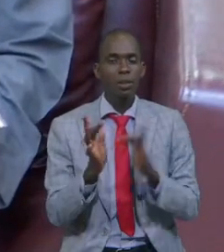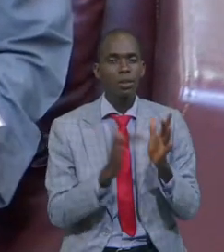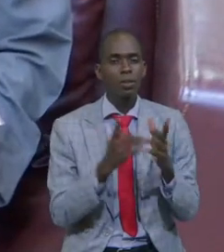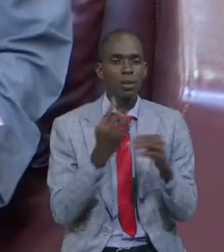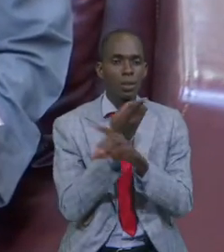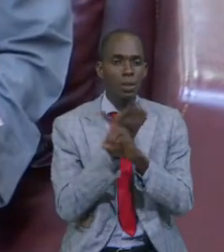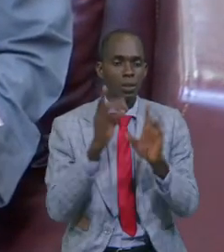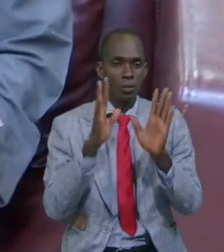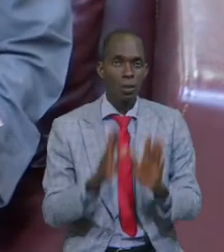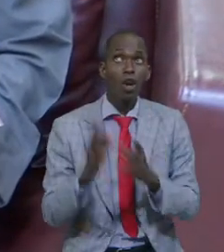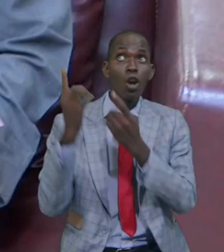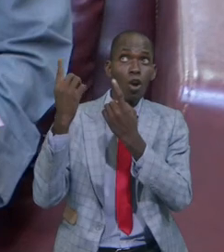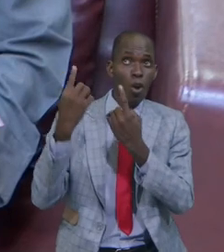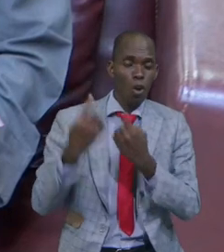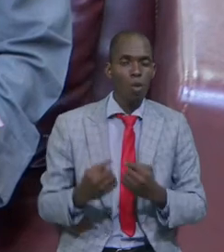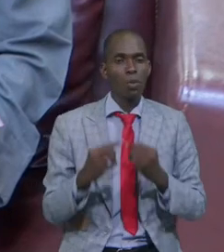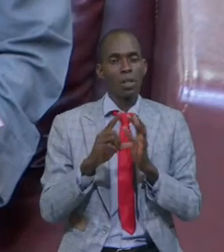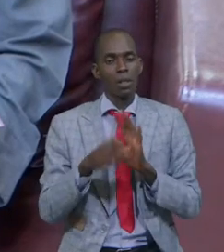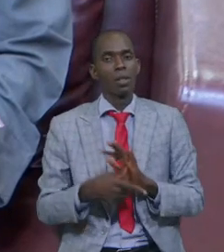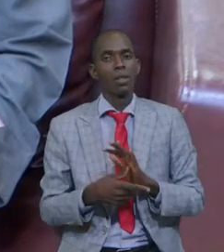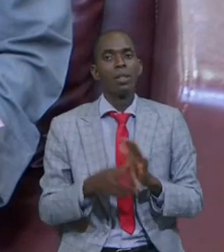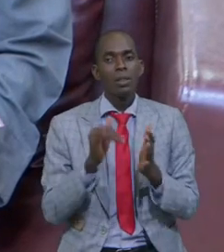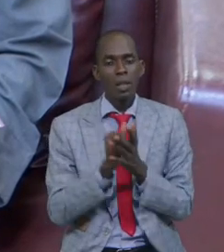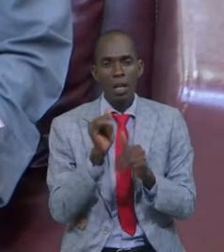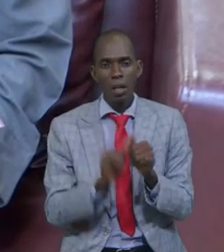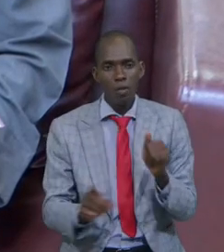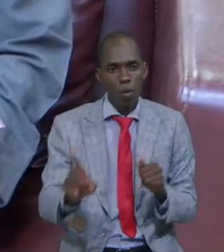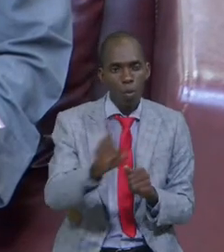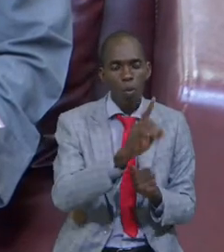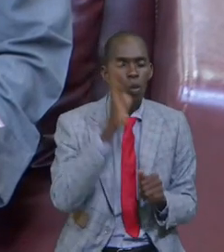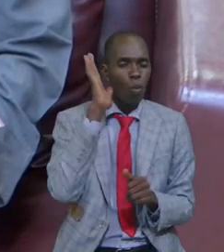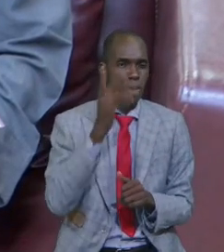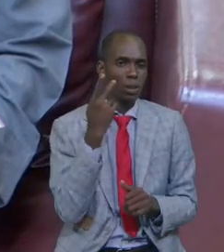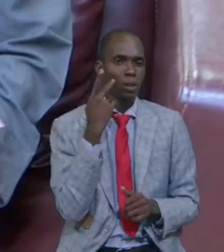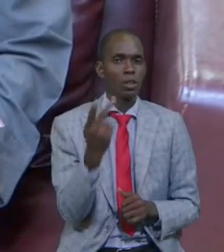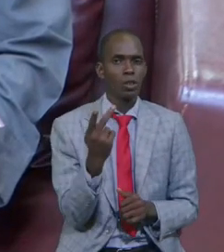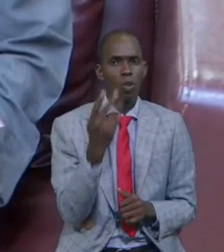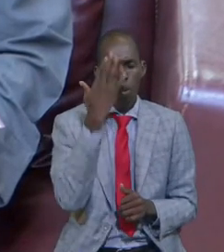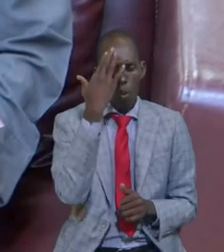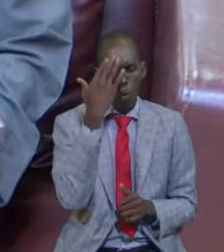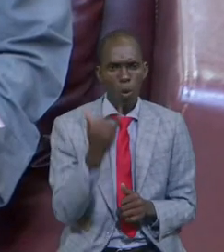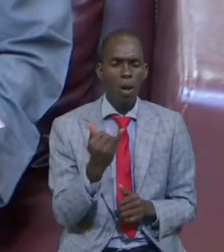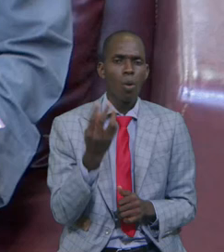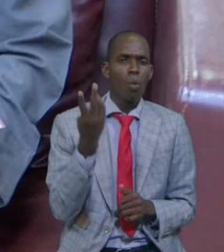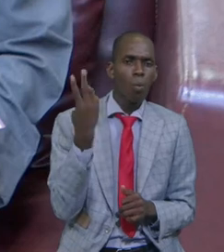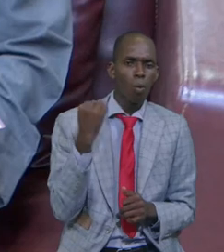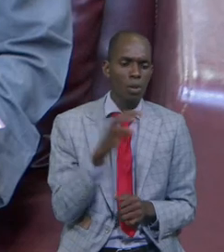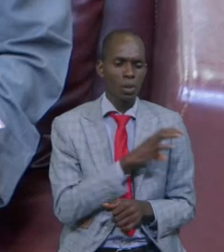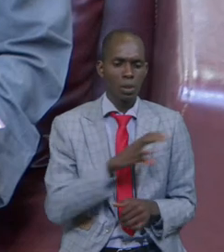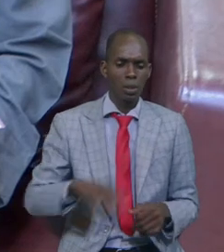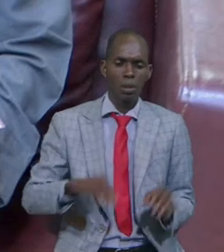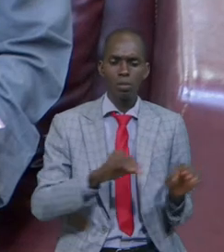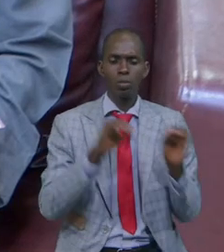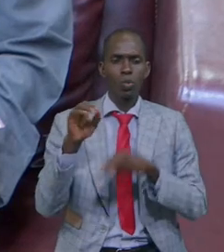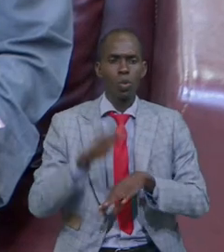coming, that everybody will see. Why was it put upon a pole?